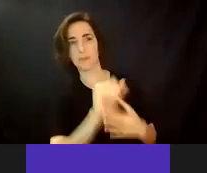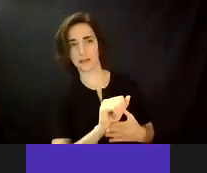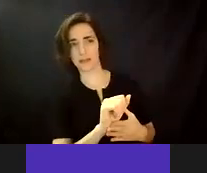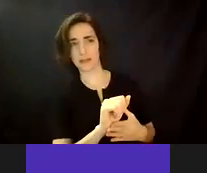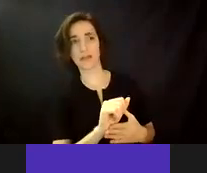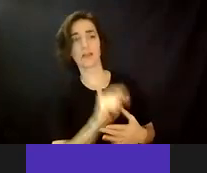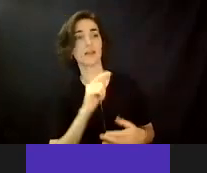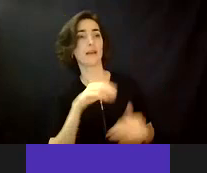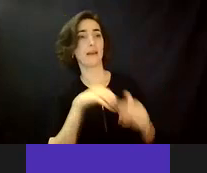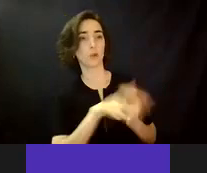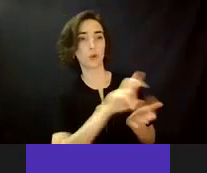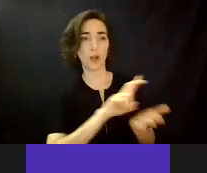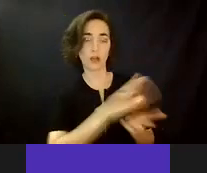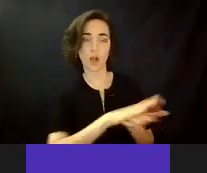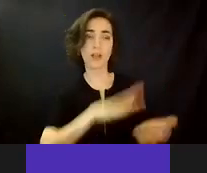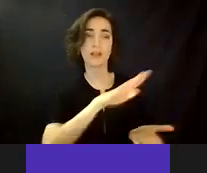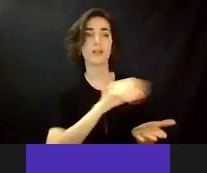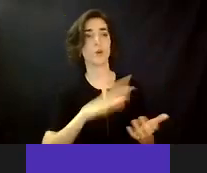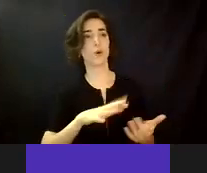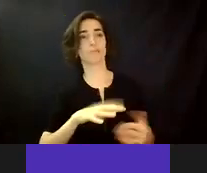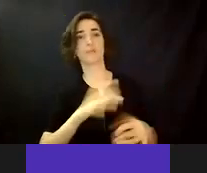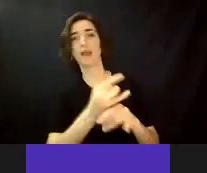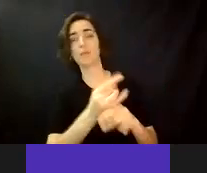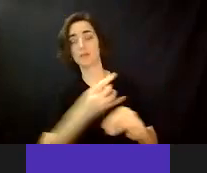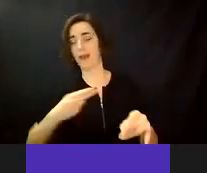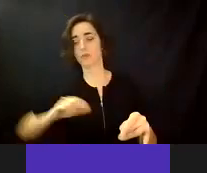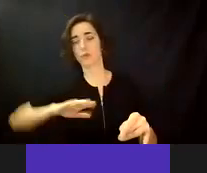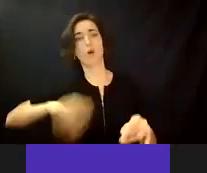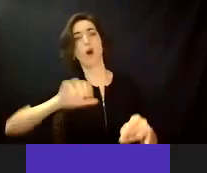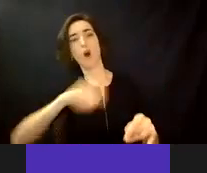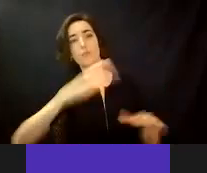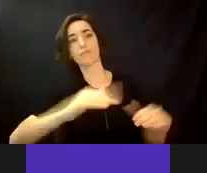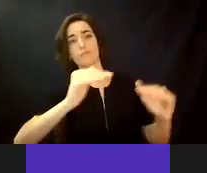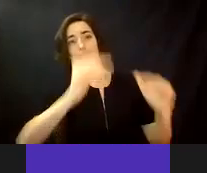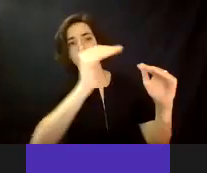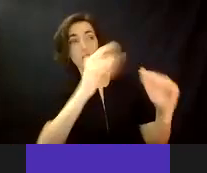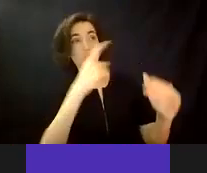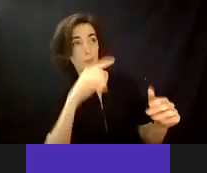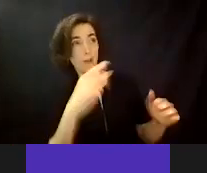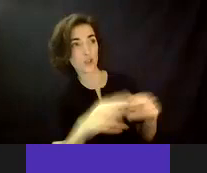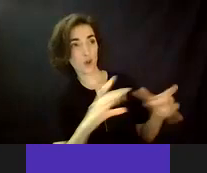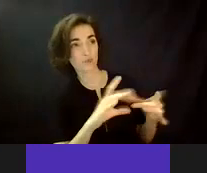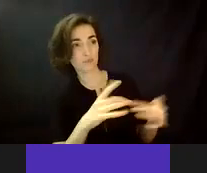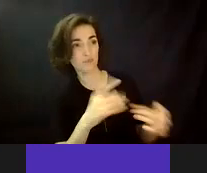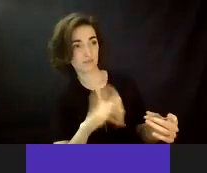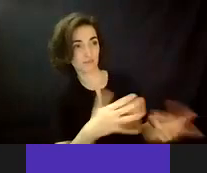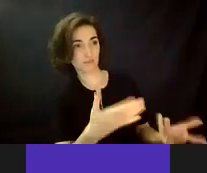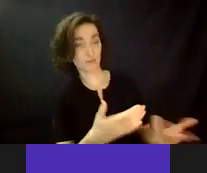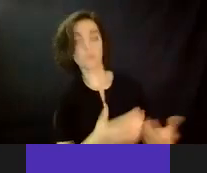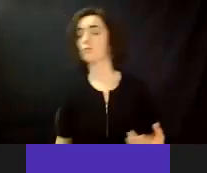post-secondary campuses. Can you just share very briefly about that? Yes, we have